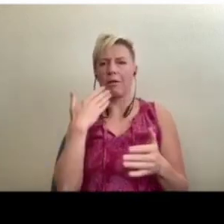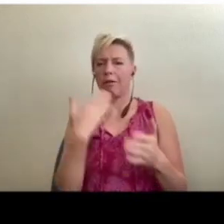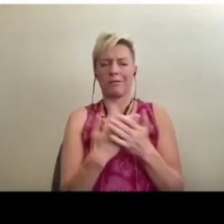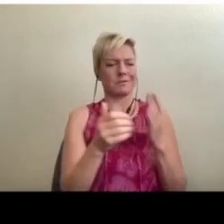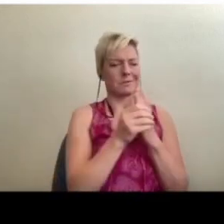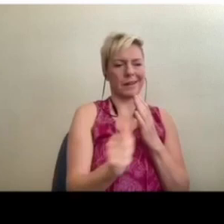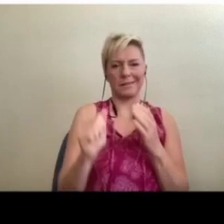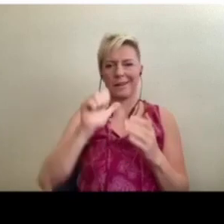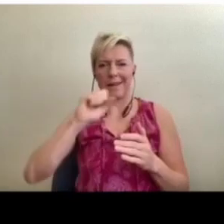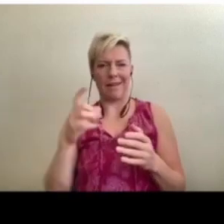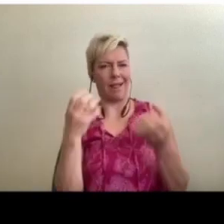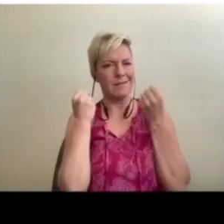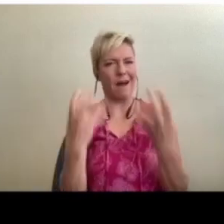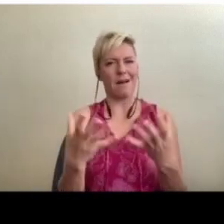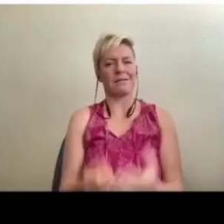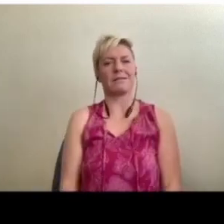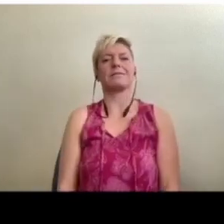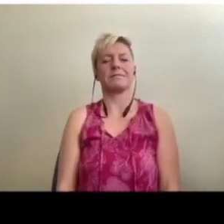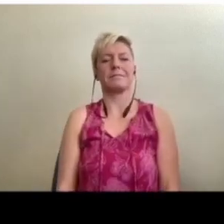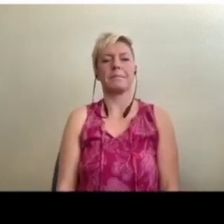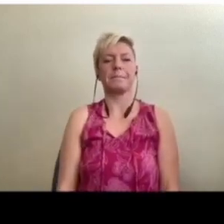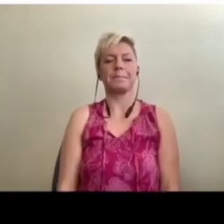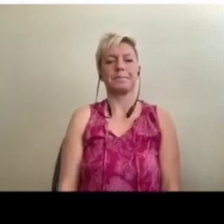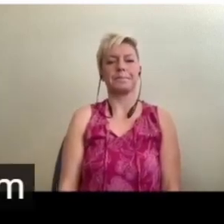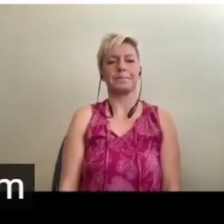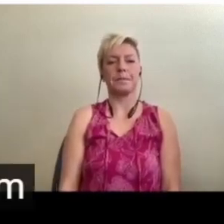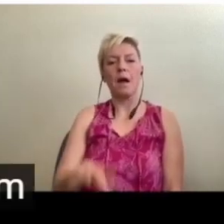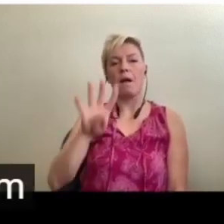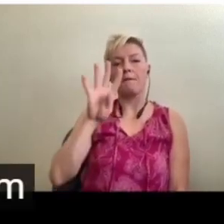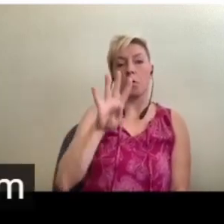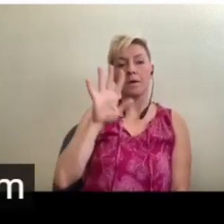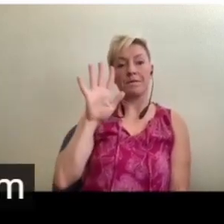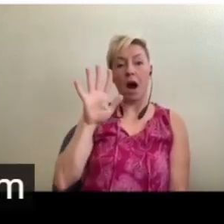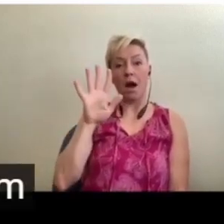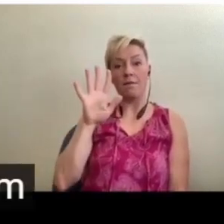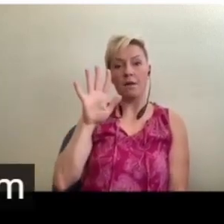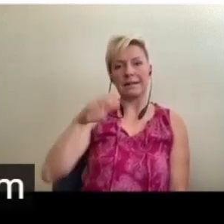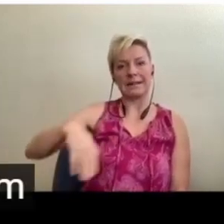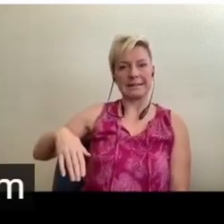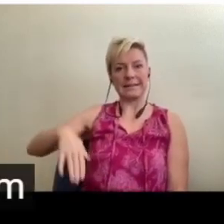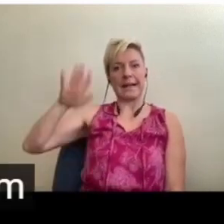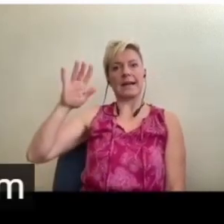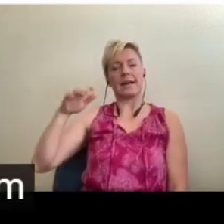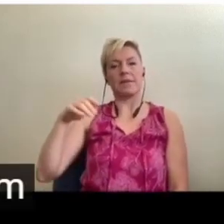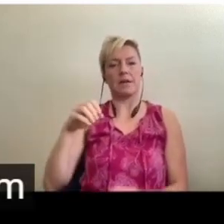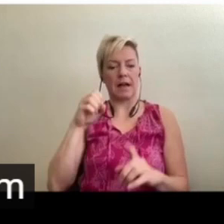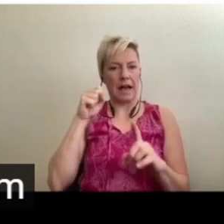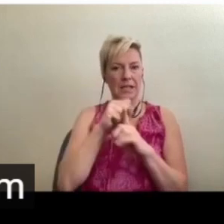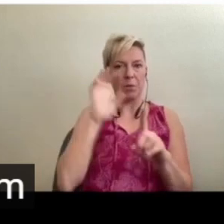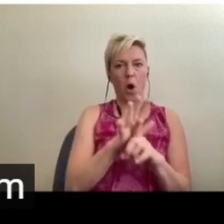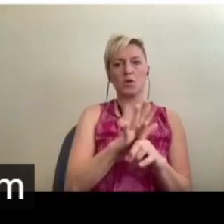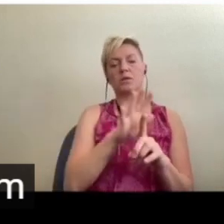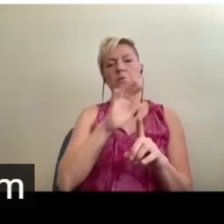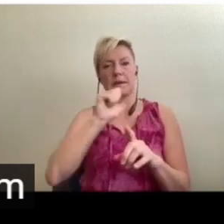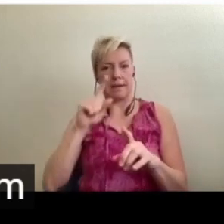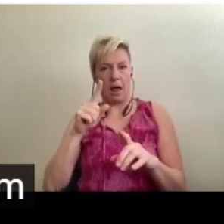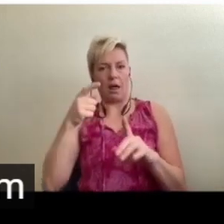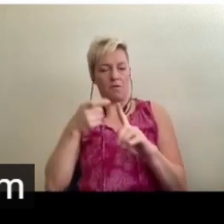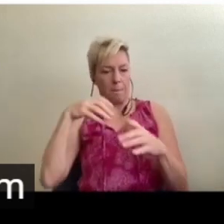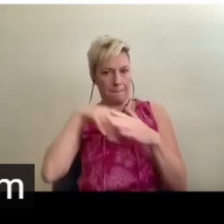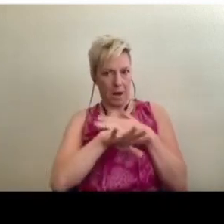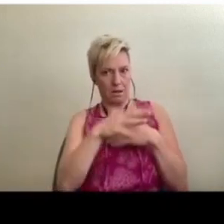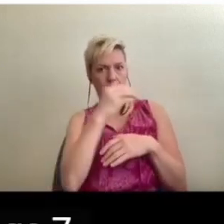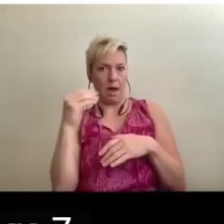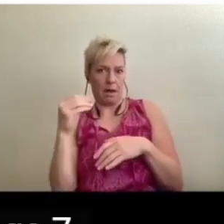All were skilled ASL signers. 45 signers learned ASL from birth and had deaf